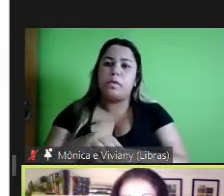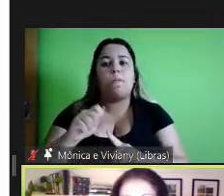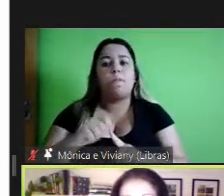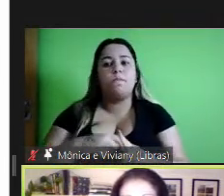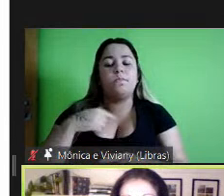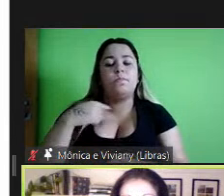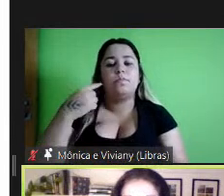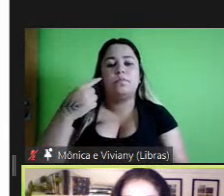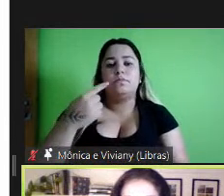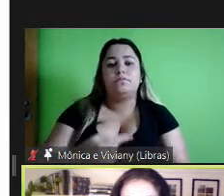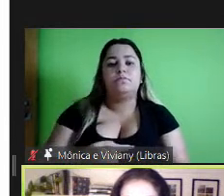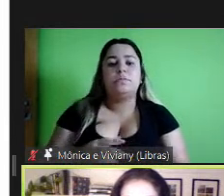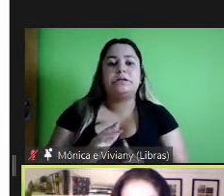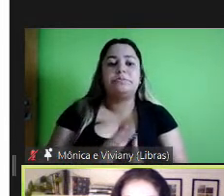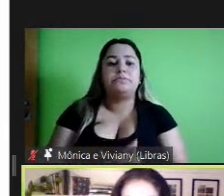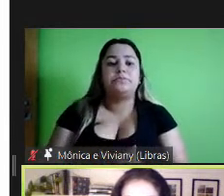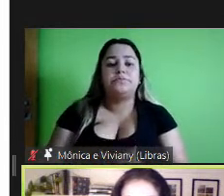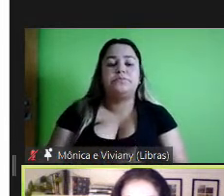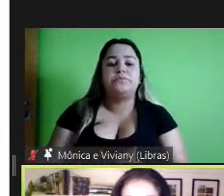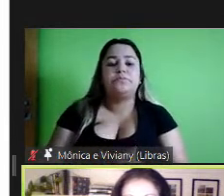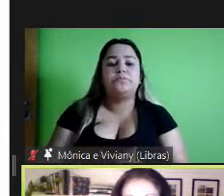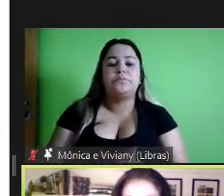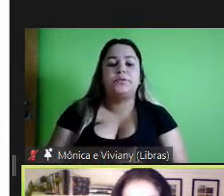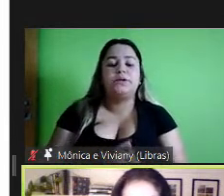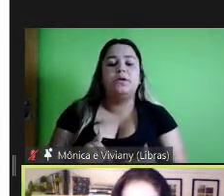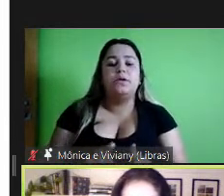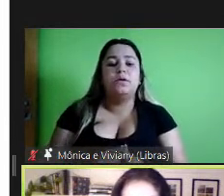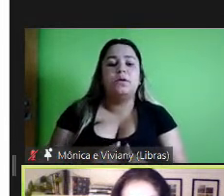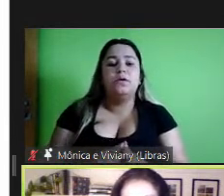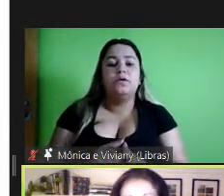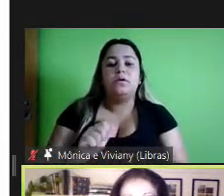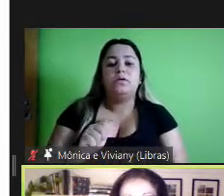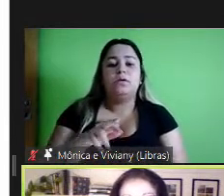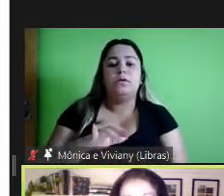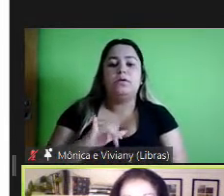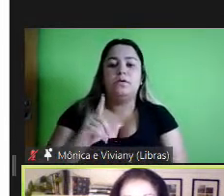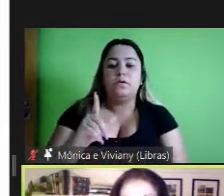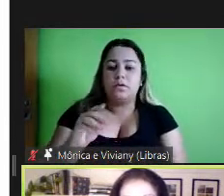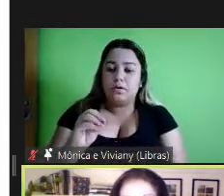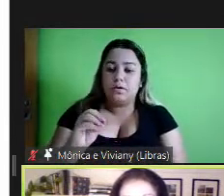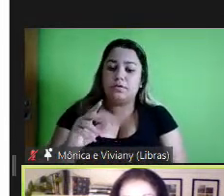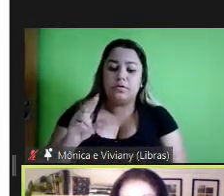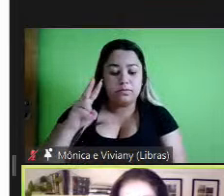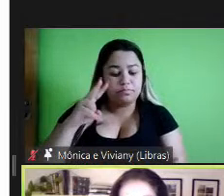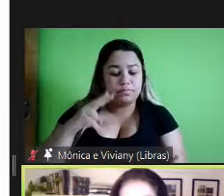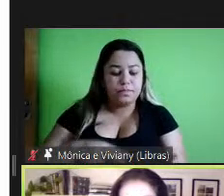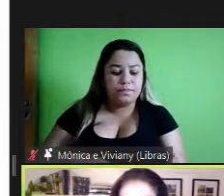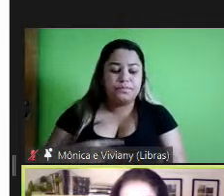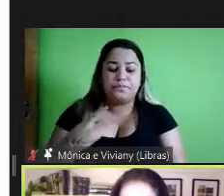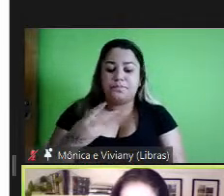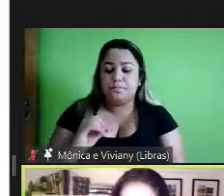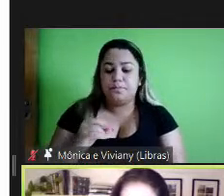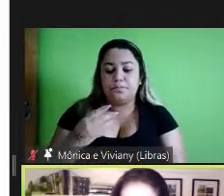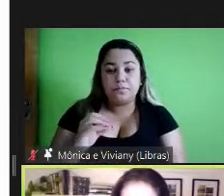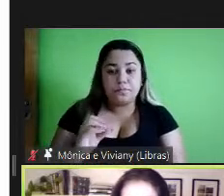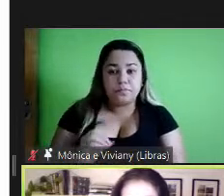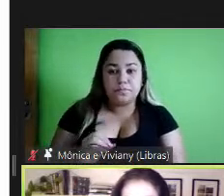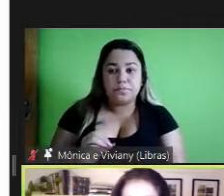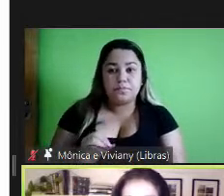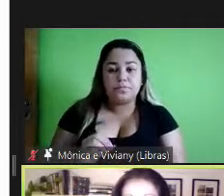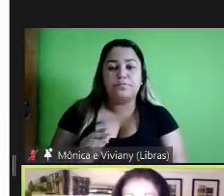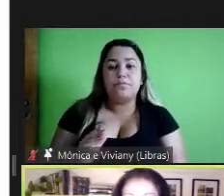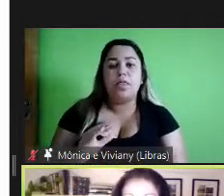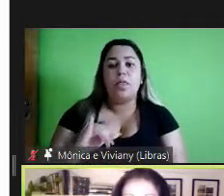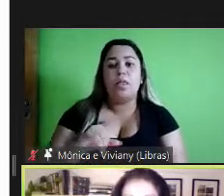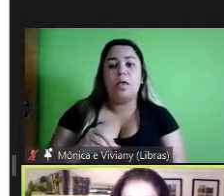read article in the Canadian Medical Association Journal in 2020. We had over 85 million media impressions during the